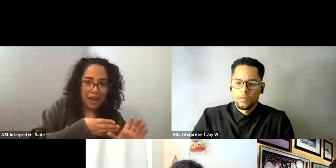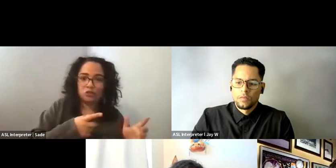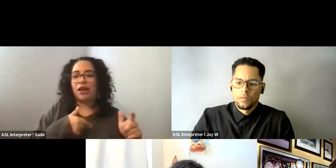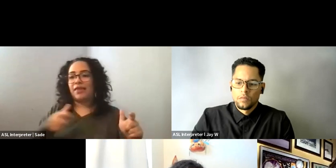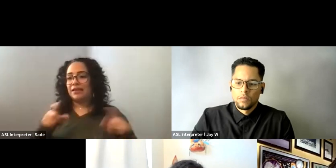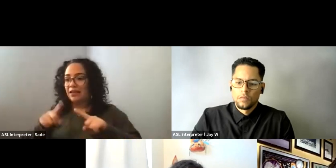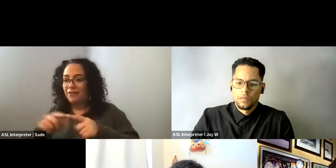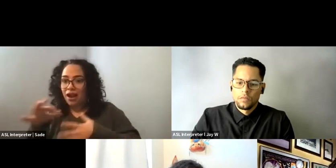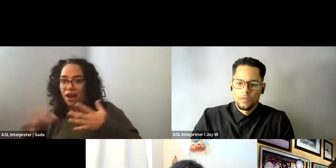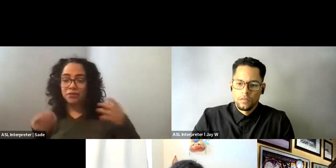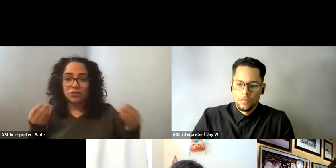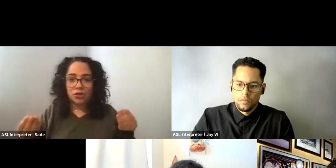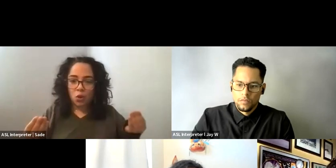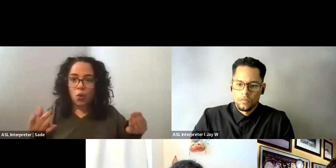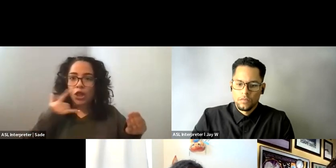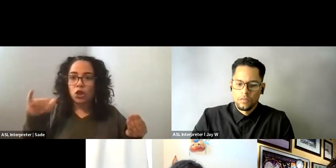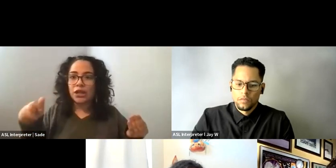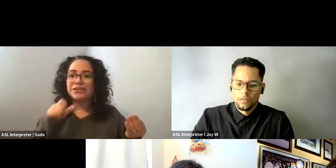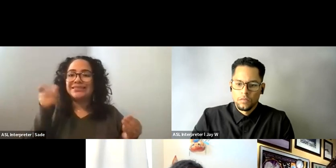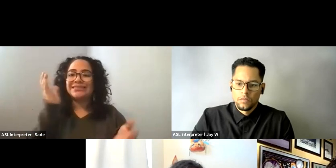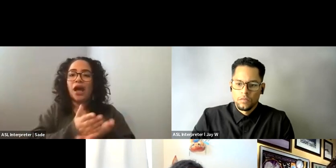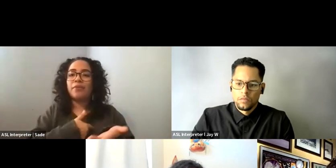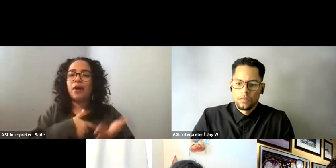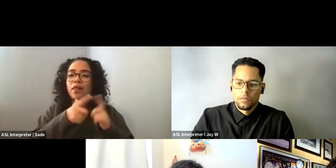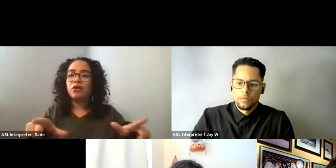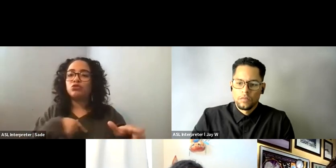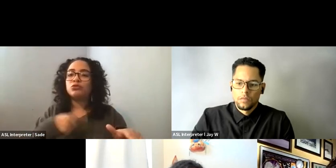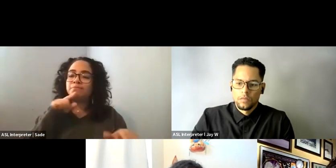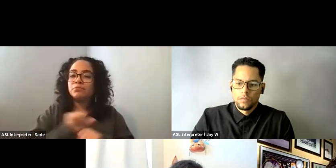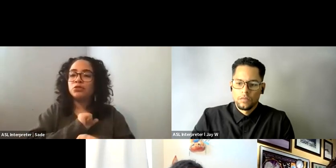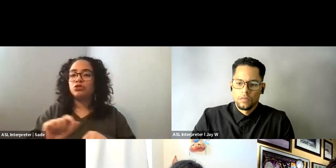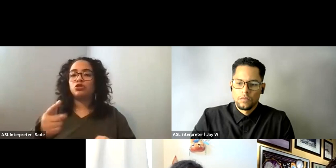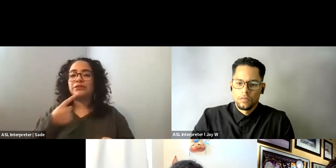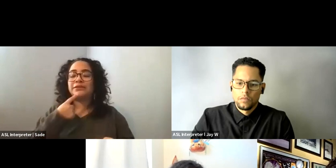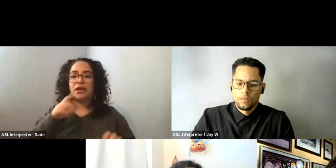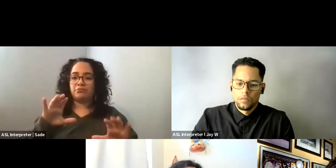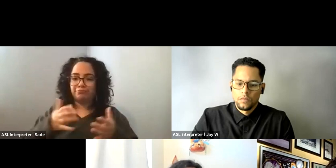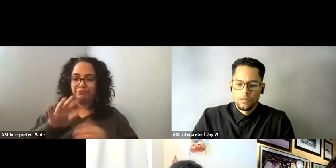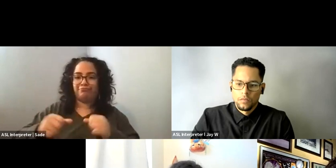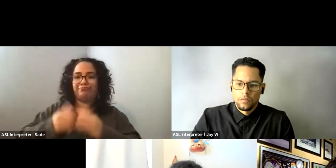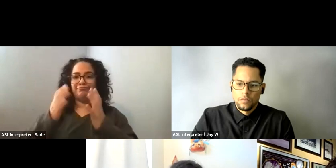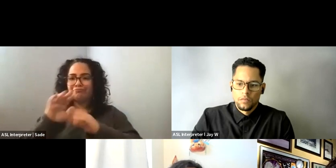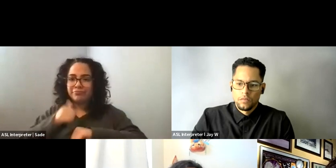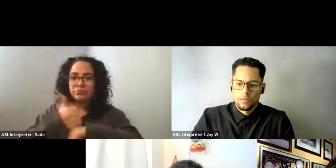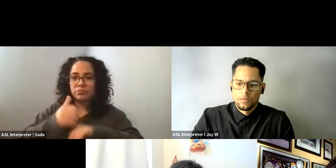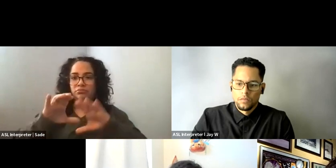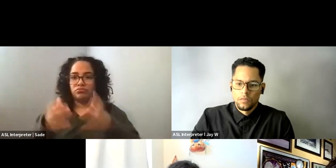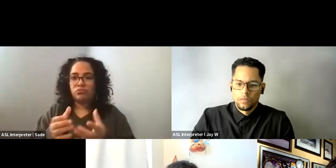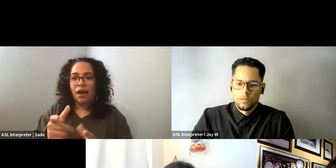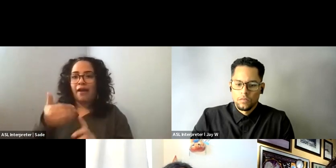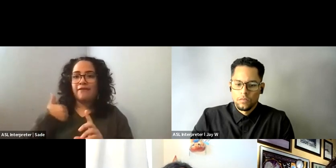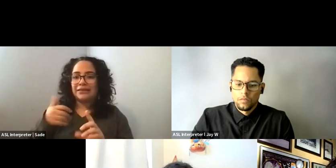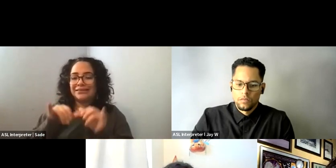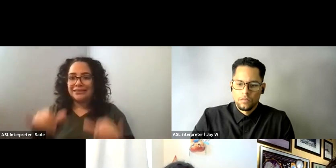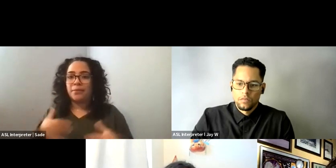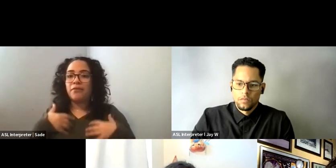would it look like to not use that language and to actually just create and have systems of healing